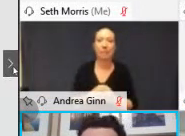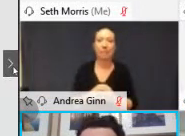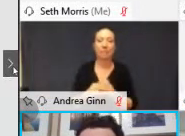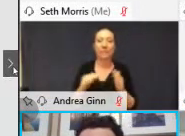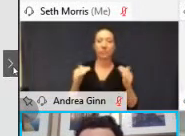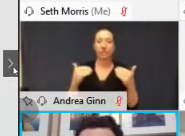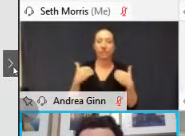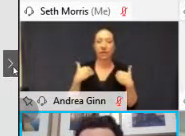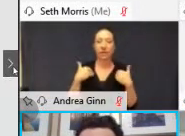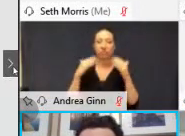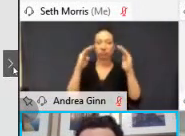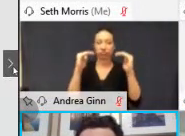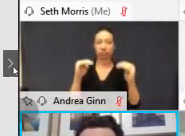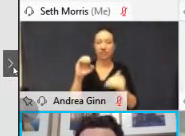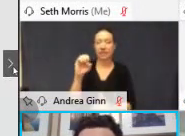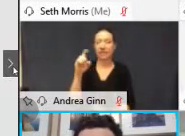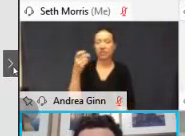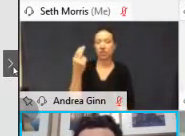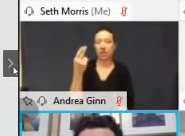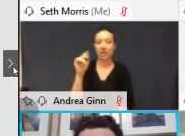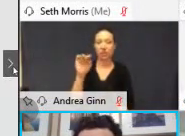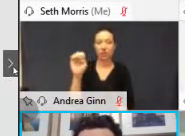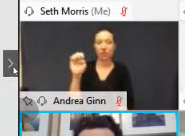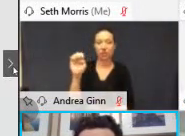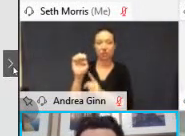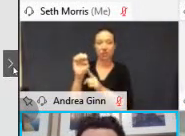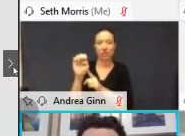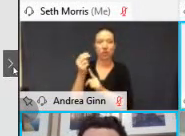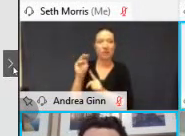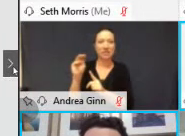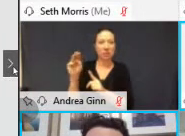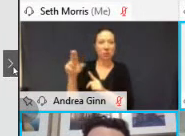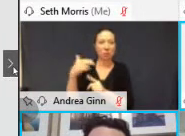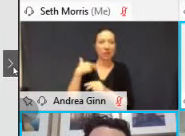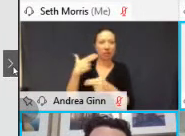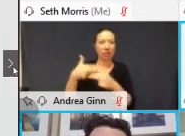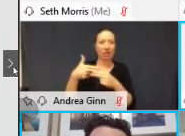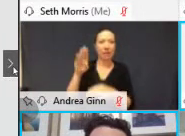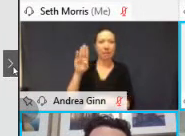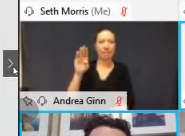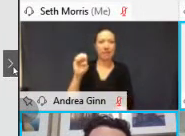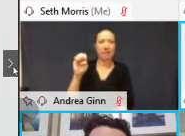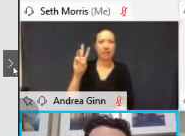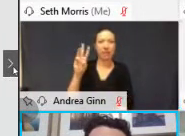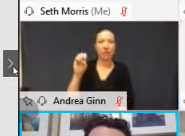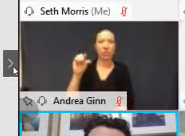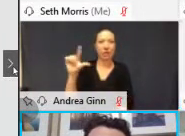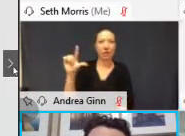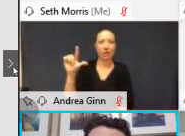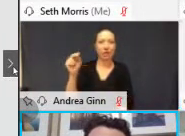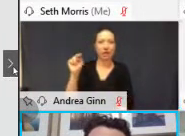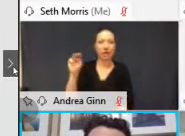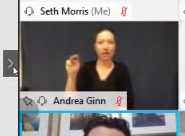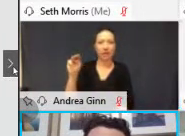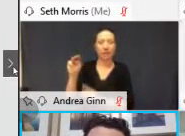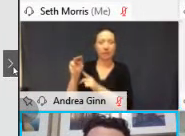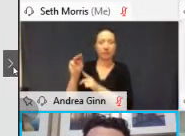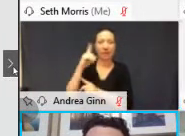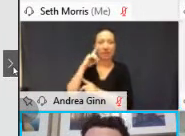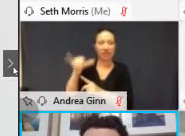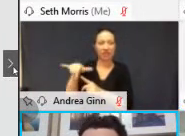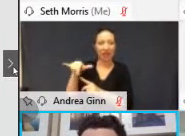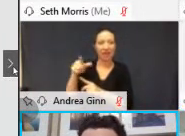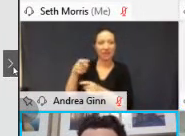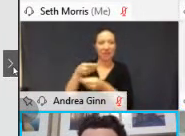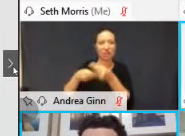New Mexico is known as Be Well NM. And I think it's always helpful to think of the exchange as